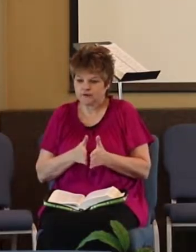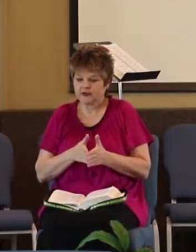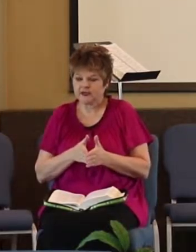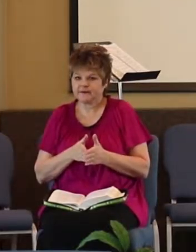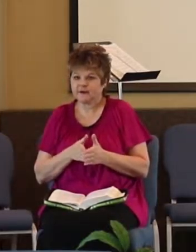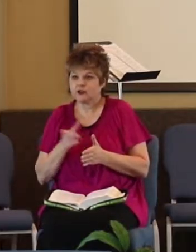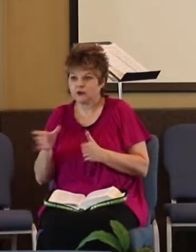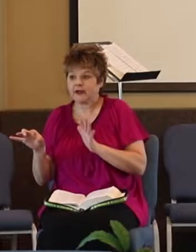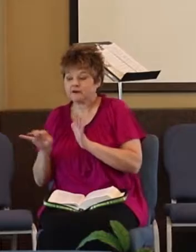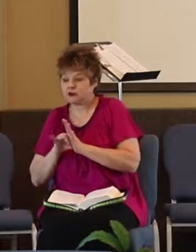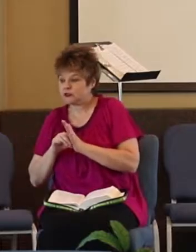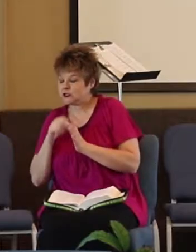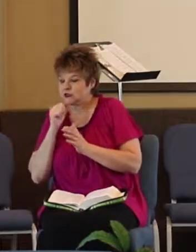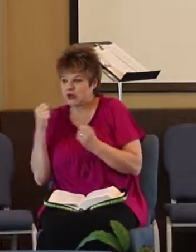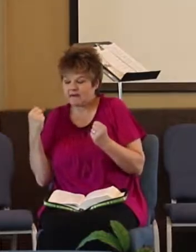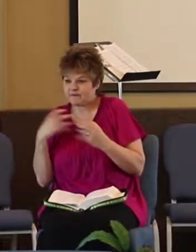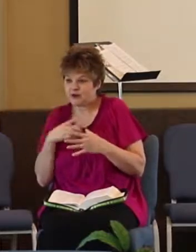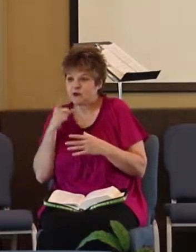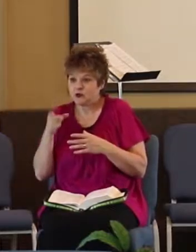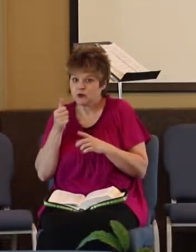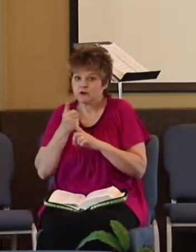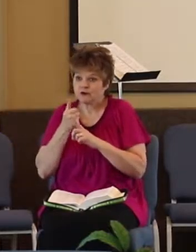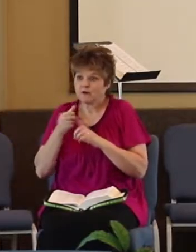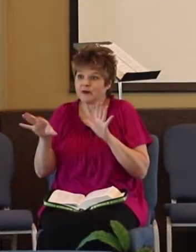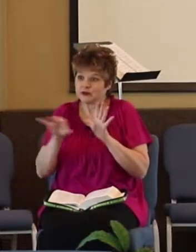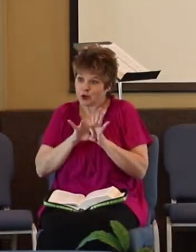have chosen. Do not fear, you've been chosen.